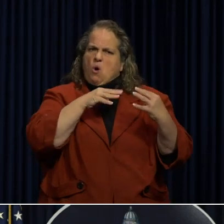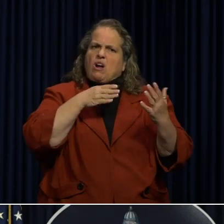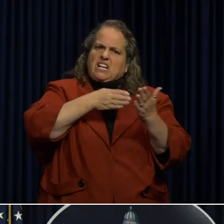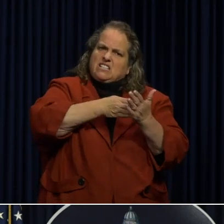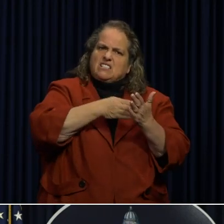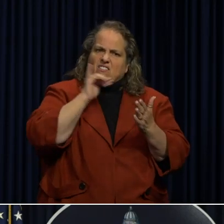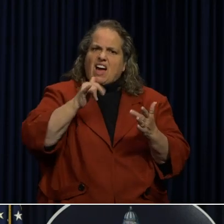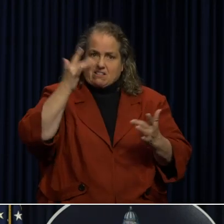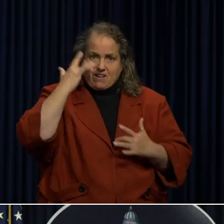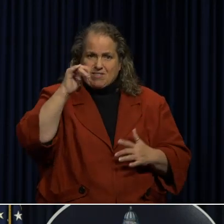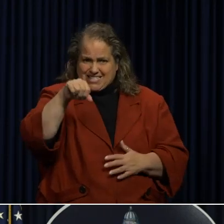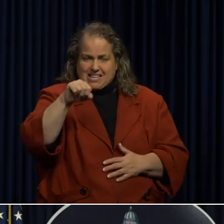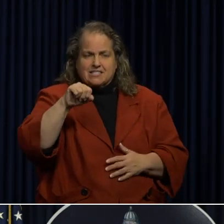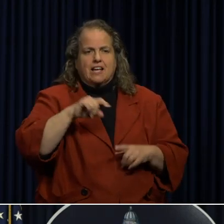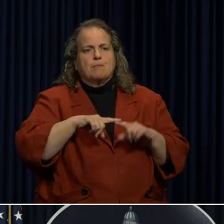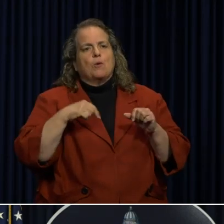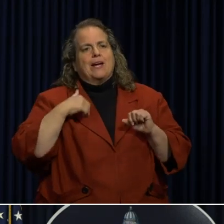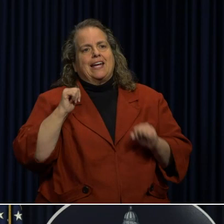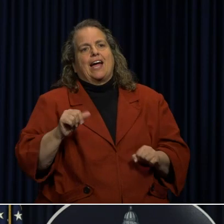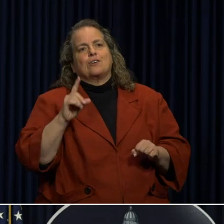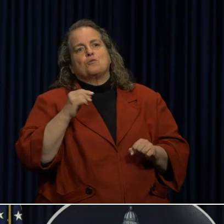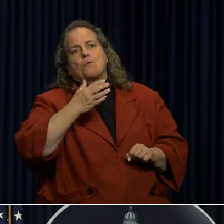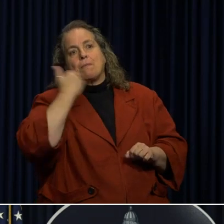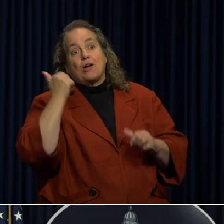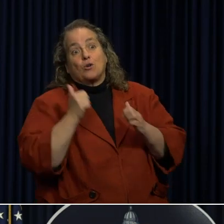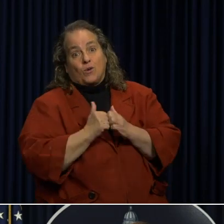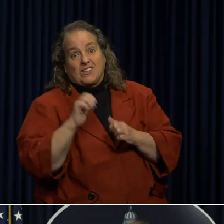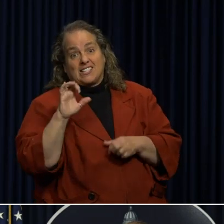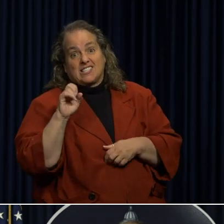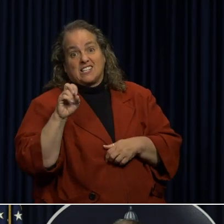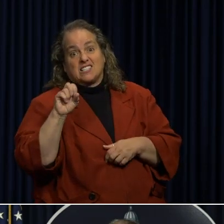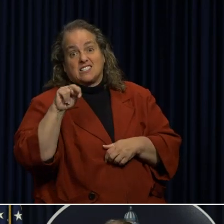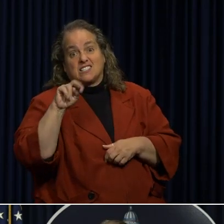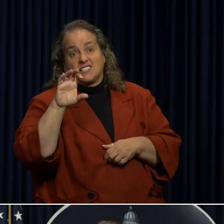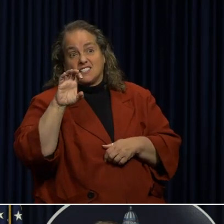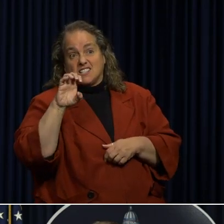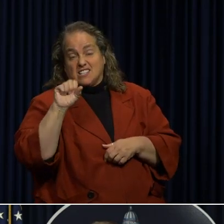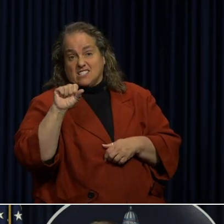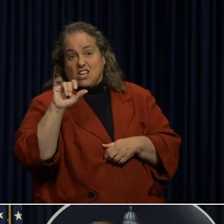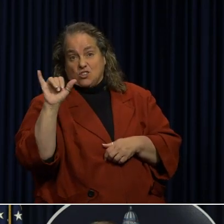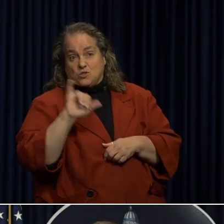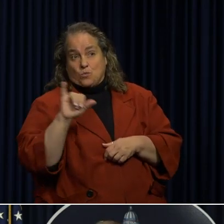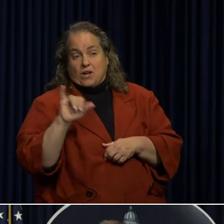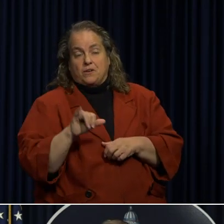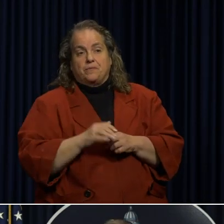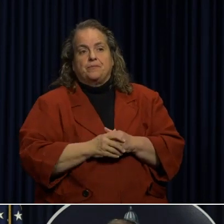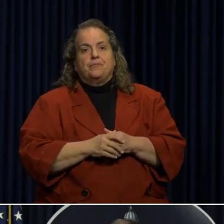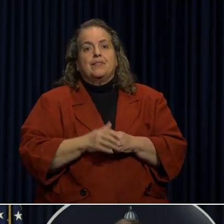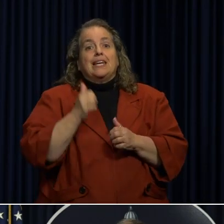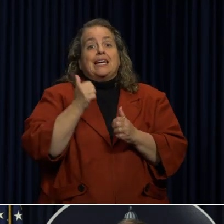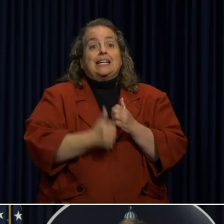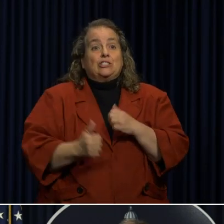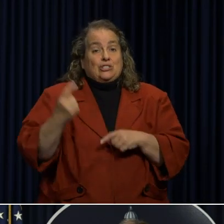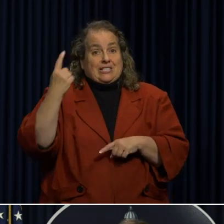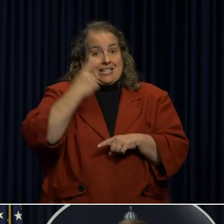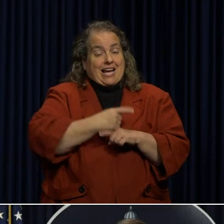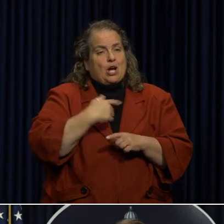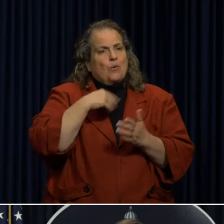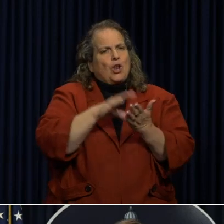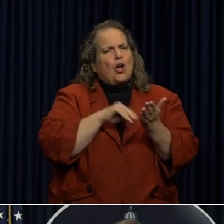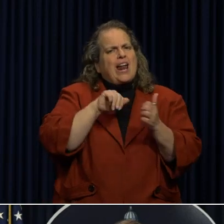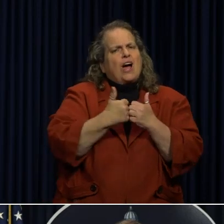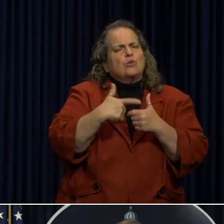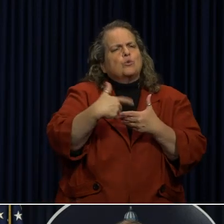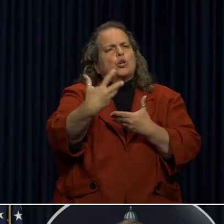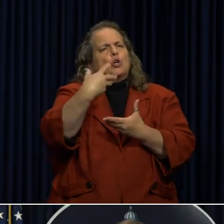well. All right, so each day we're also learning how to include each other a little bit